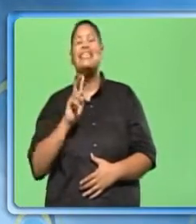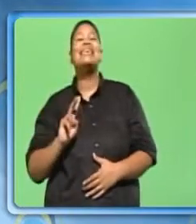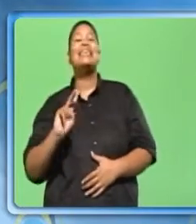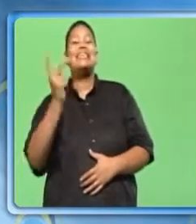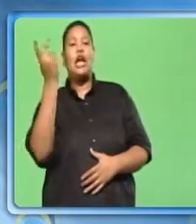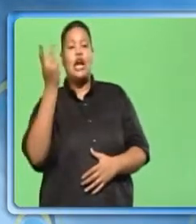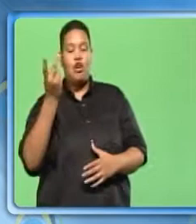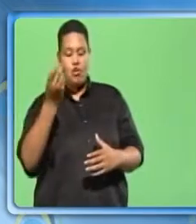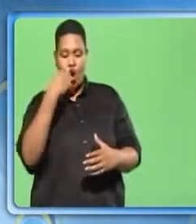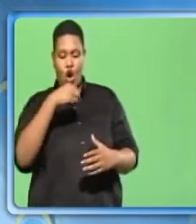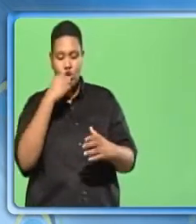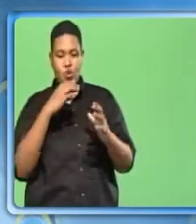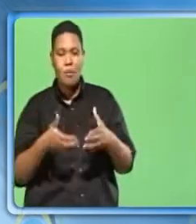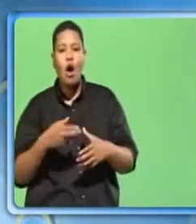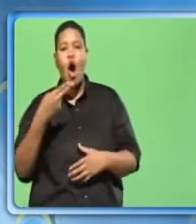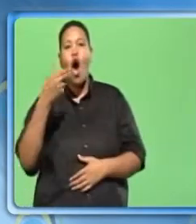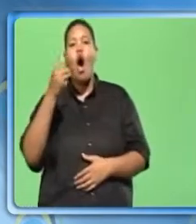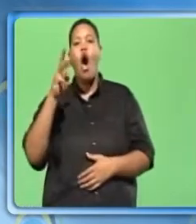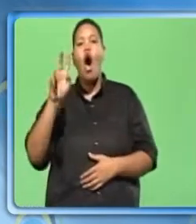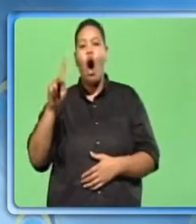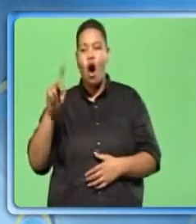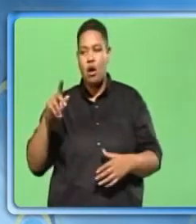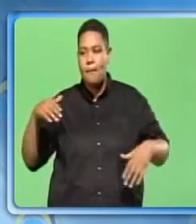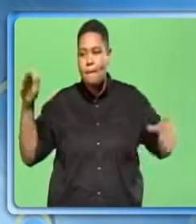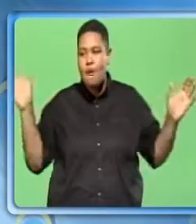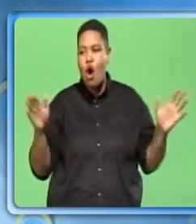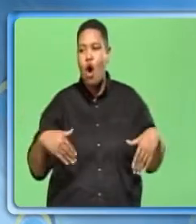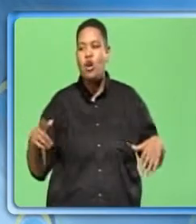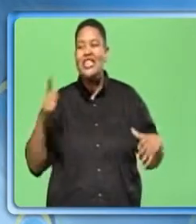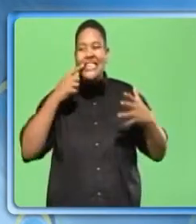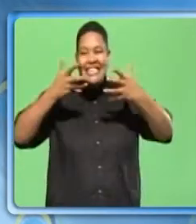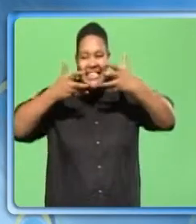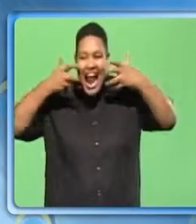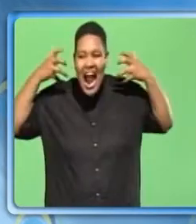consumers. Hawk, tiger,